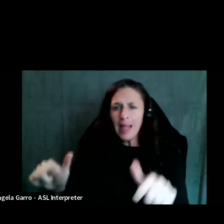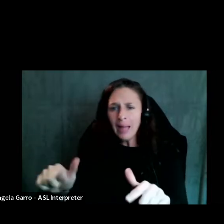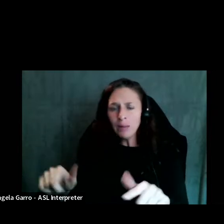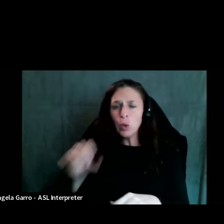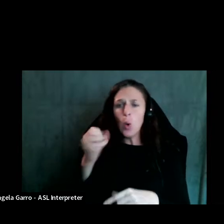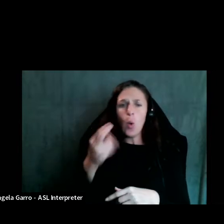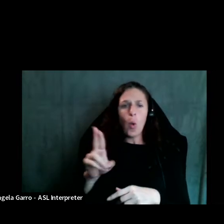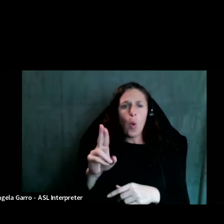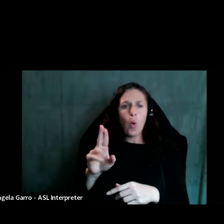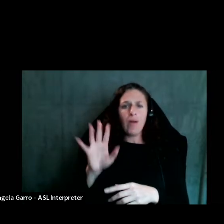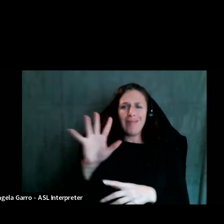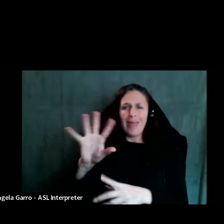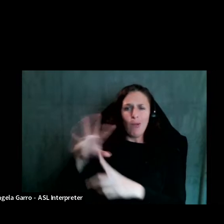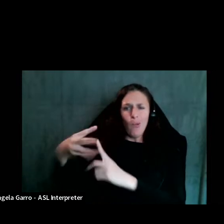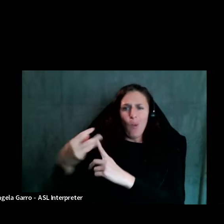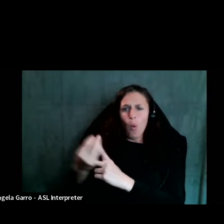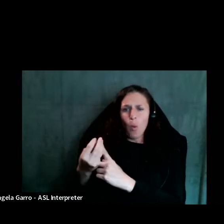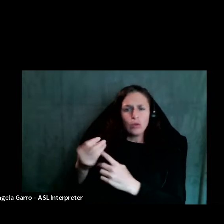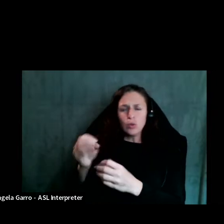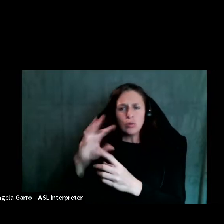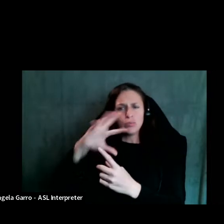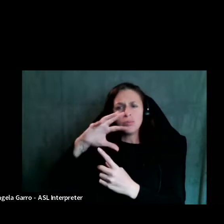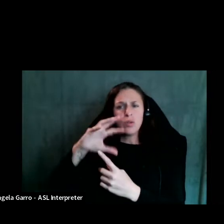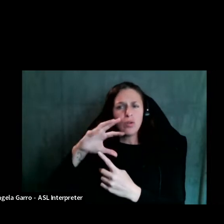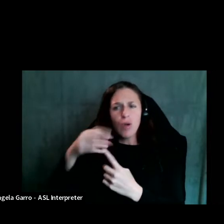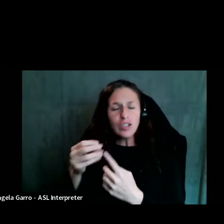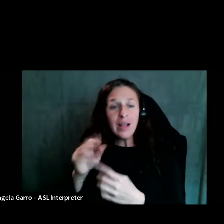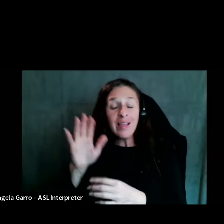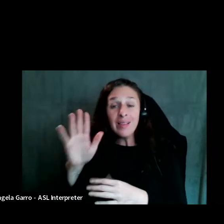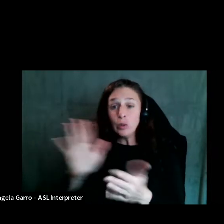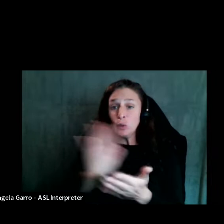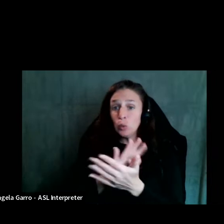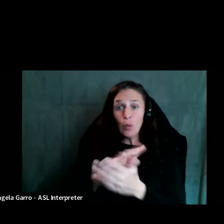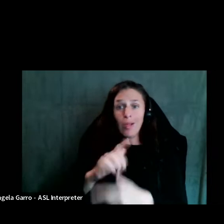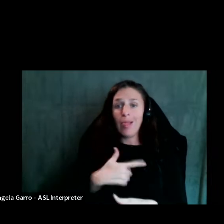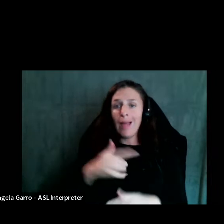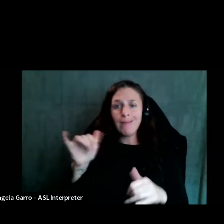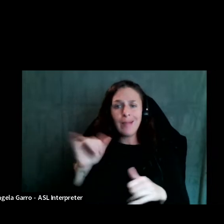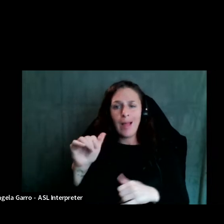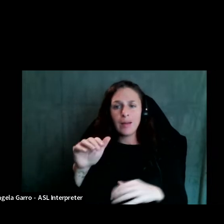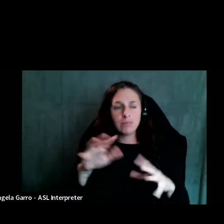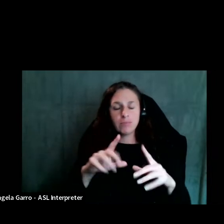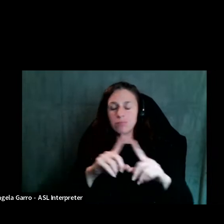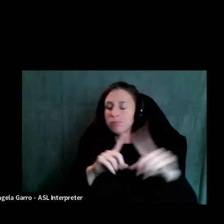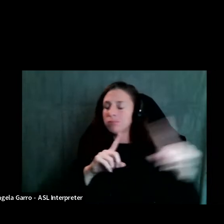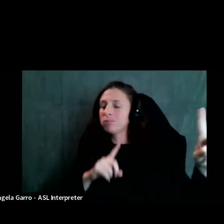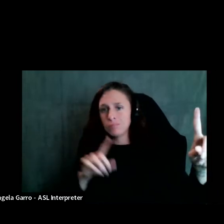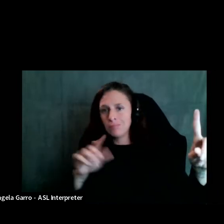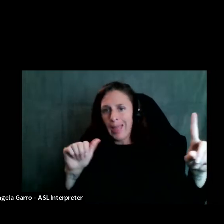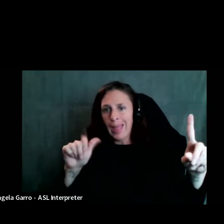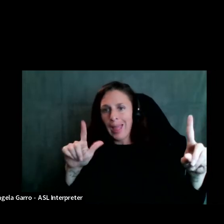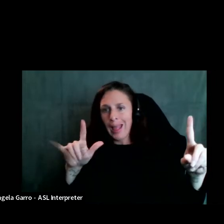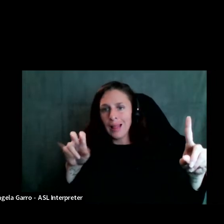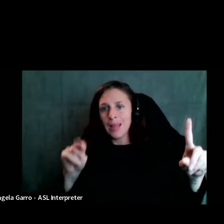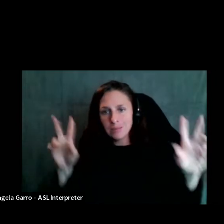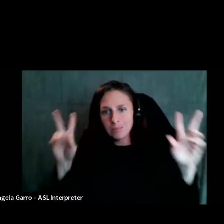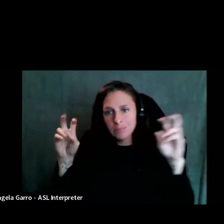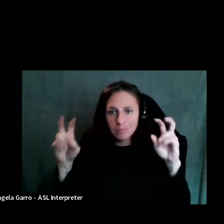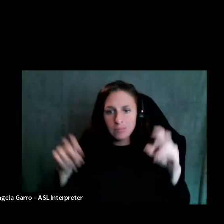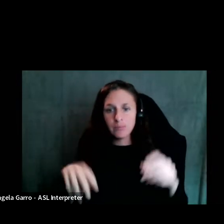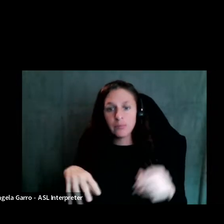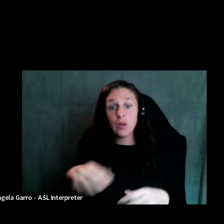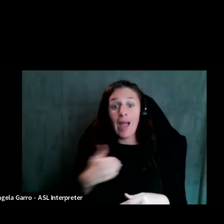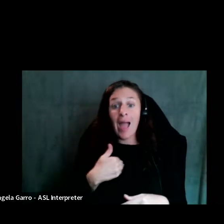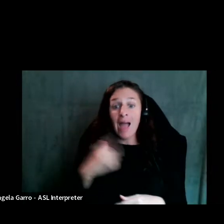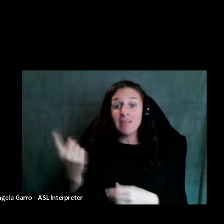spoke. School life was alien to them. And to have somebody like Ms. Showman be